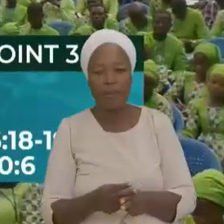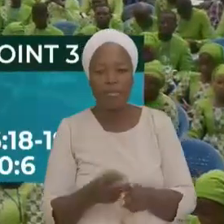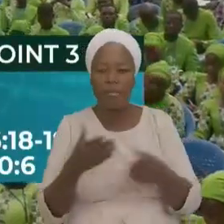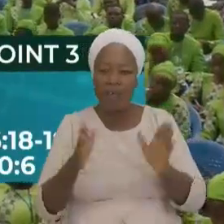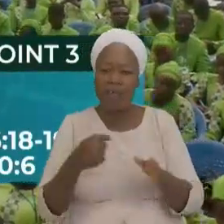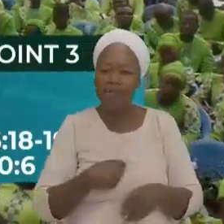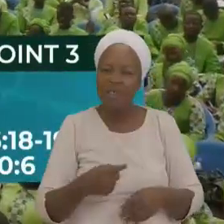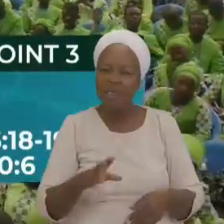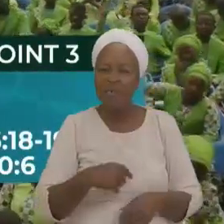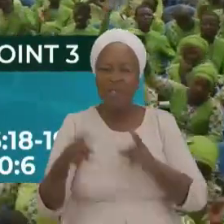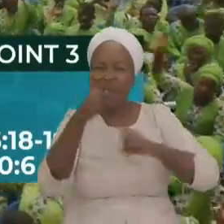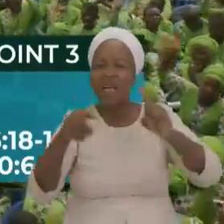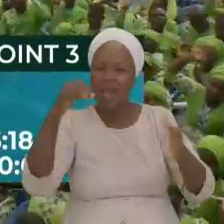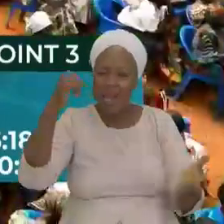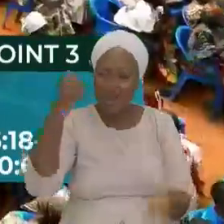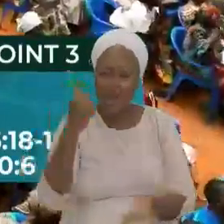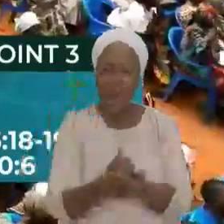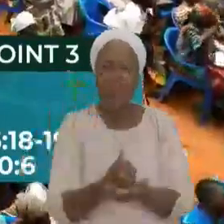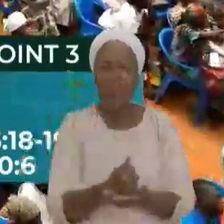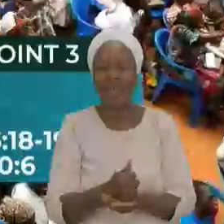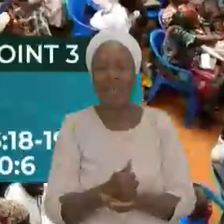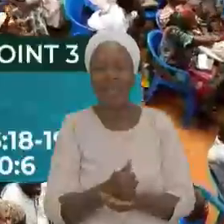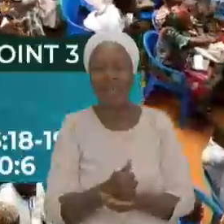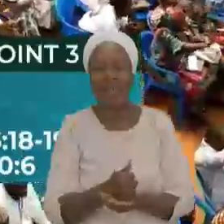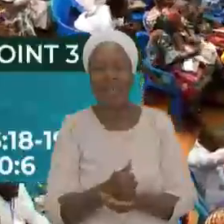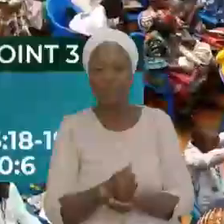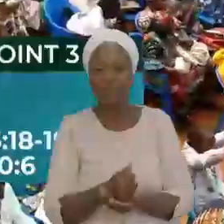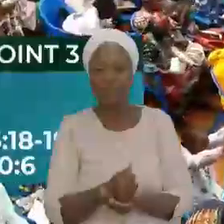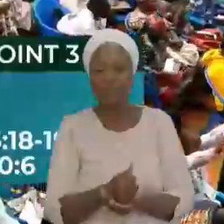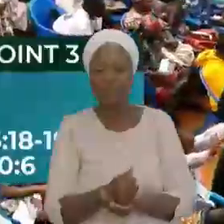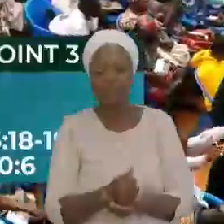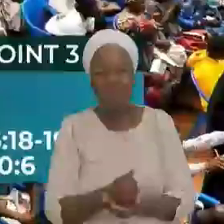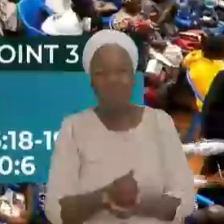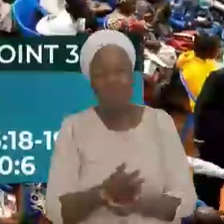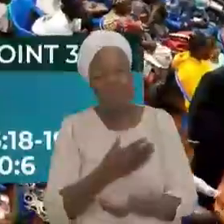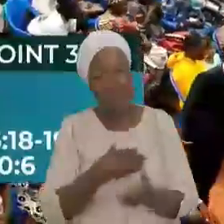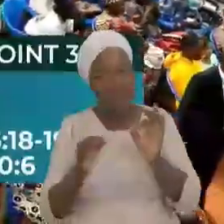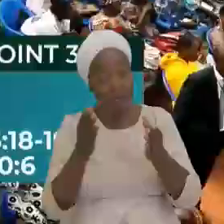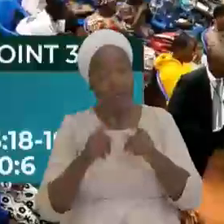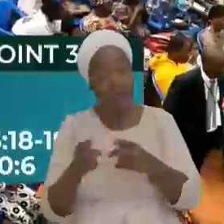your amen. And if you want to reign with him,